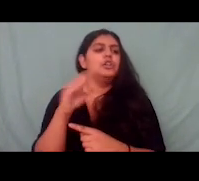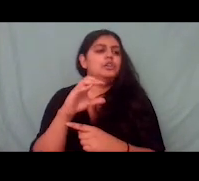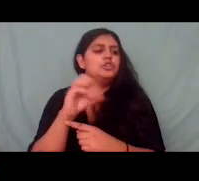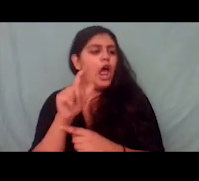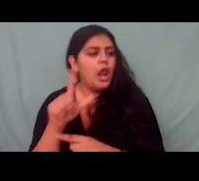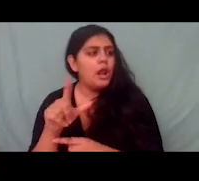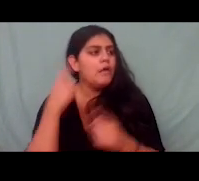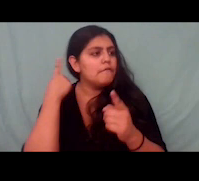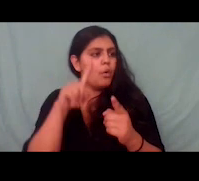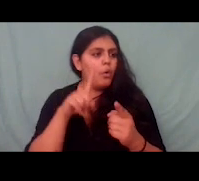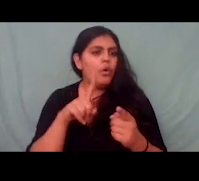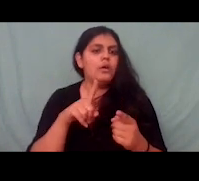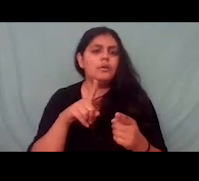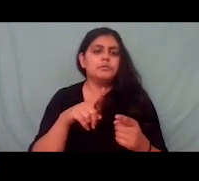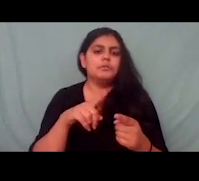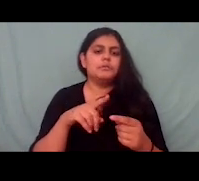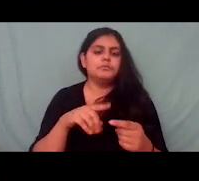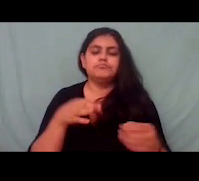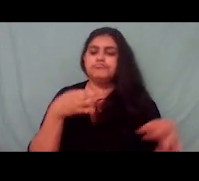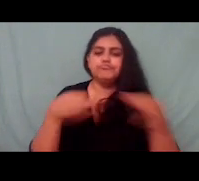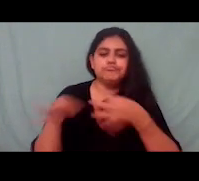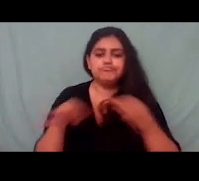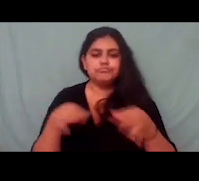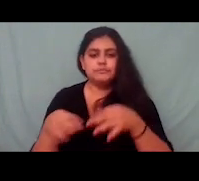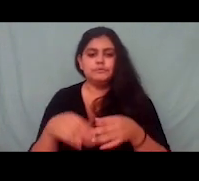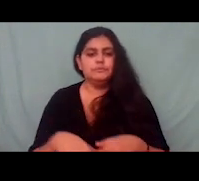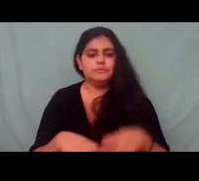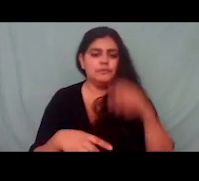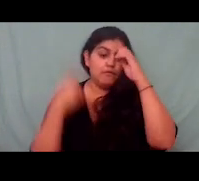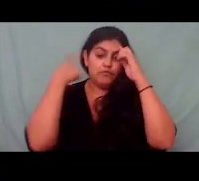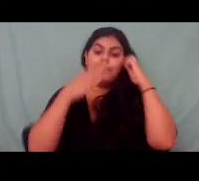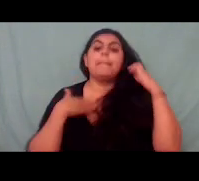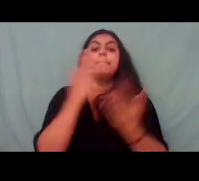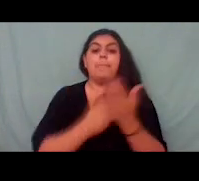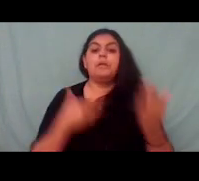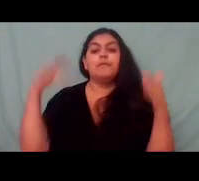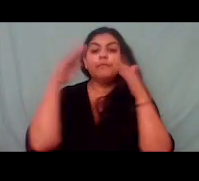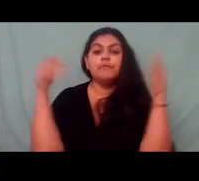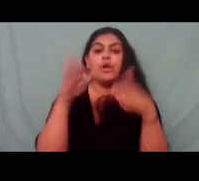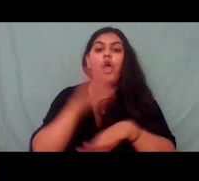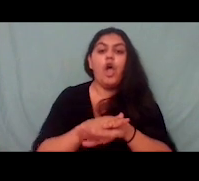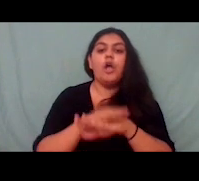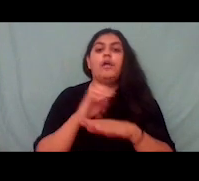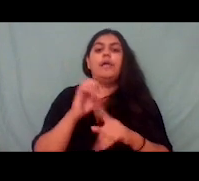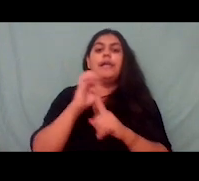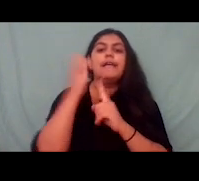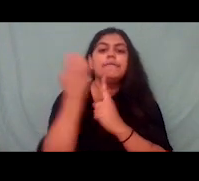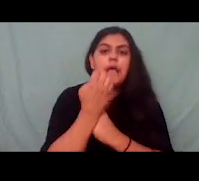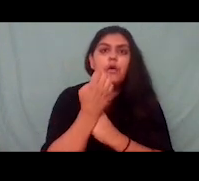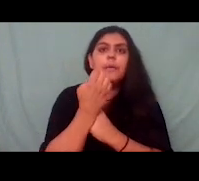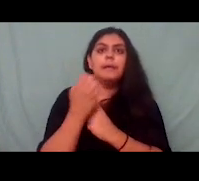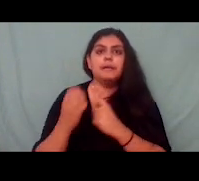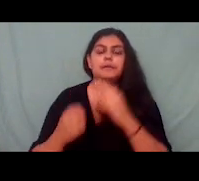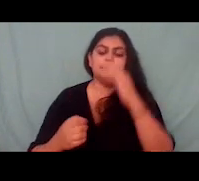putting things in context. For my part, I'm gonna be talking about the environmental sector, which a